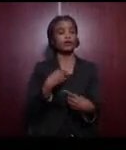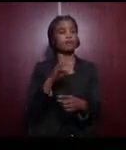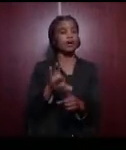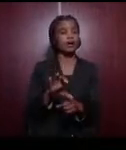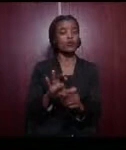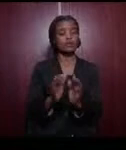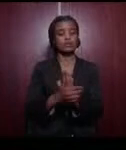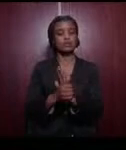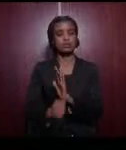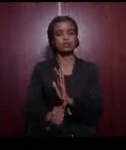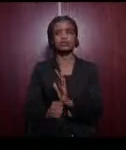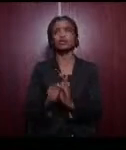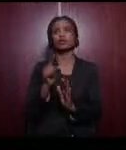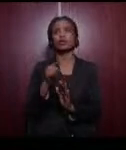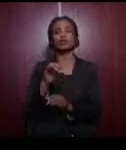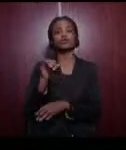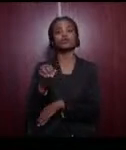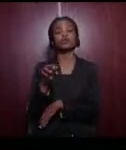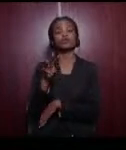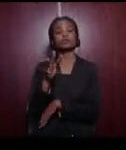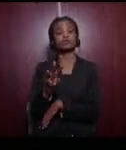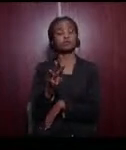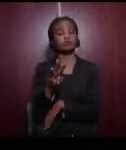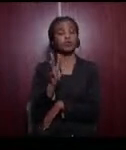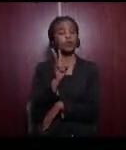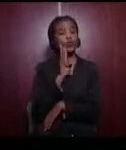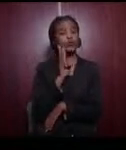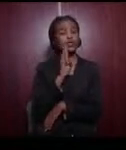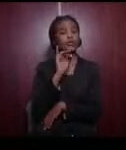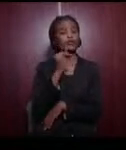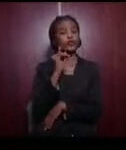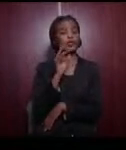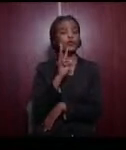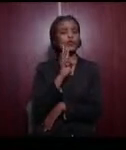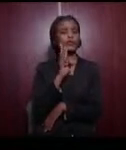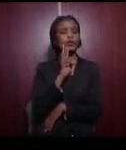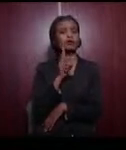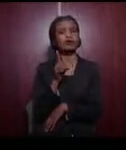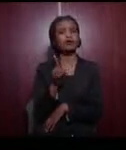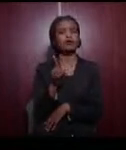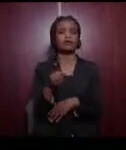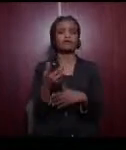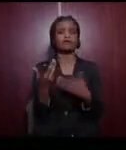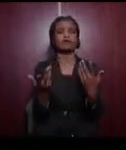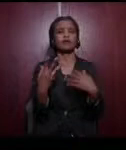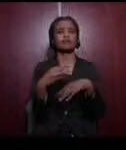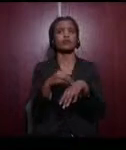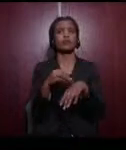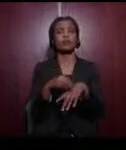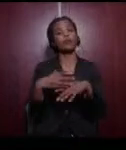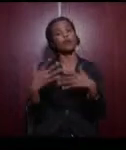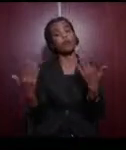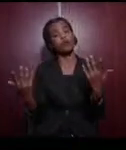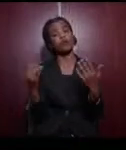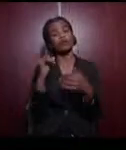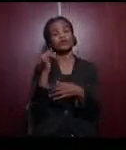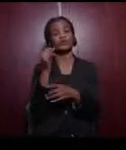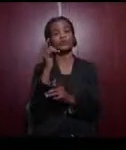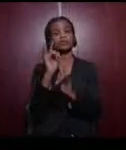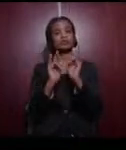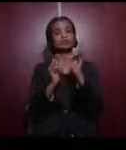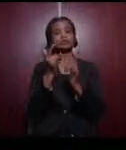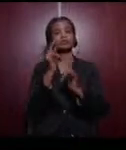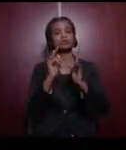gas, service delivery. City power having a city power. How about and transfer